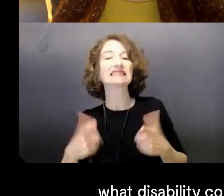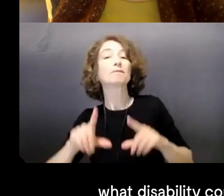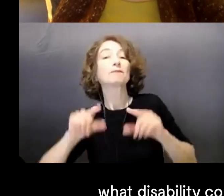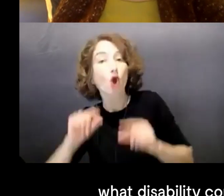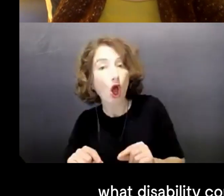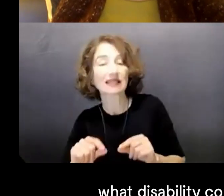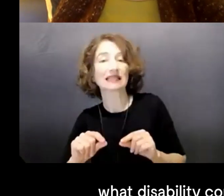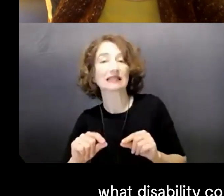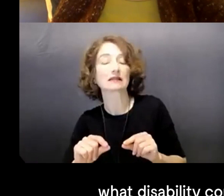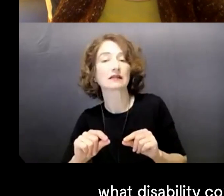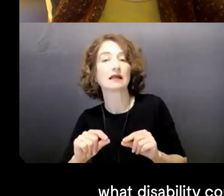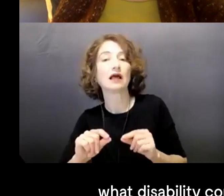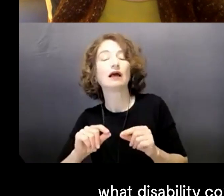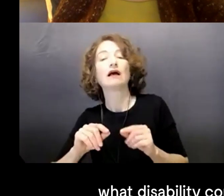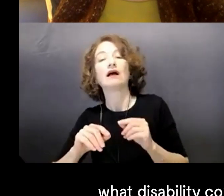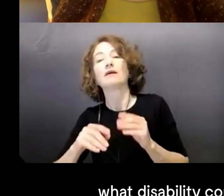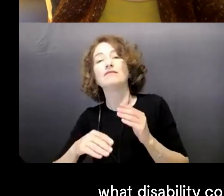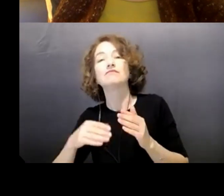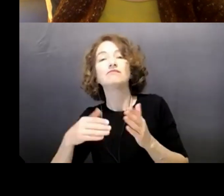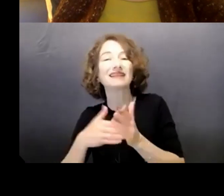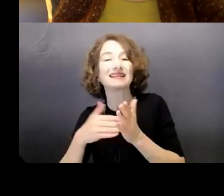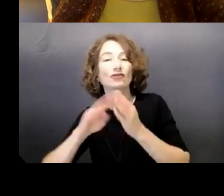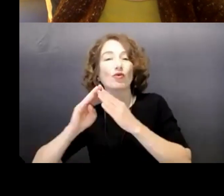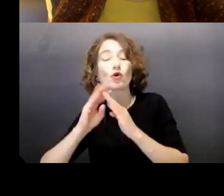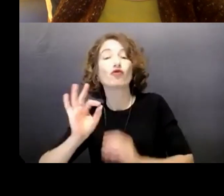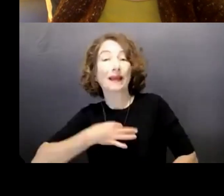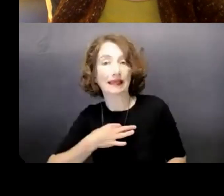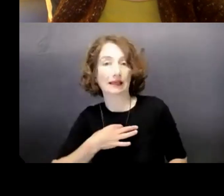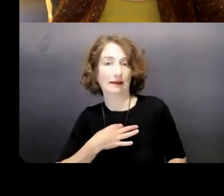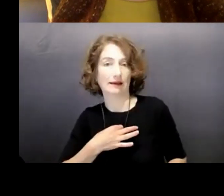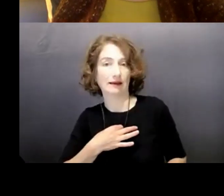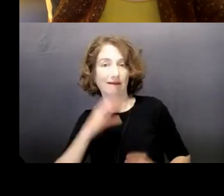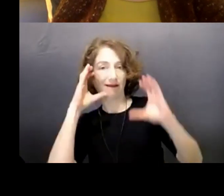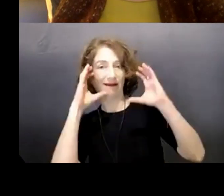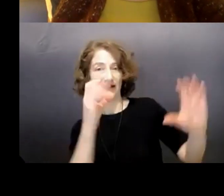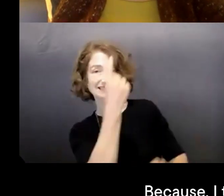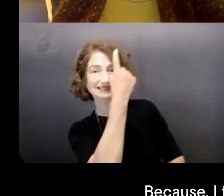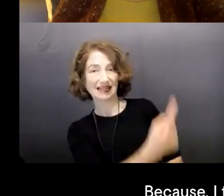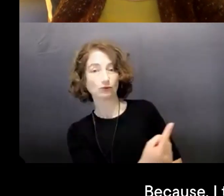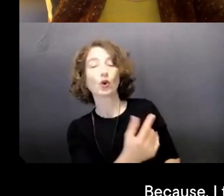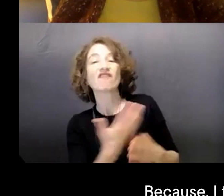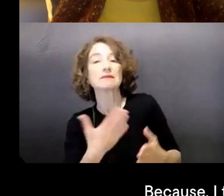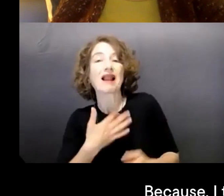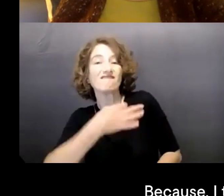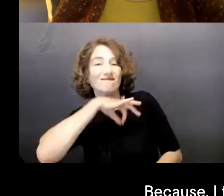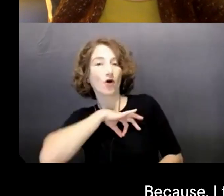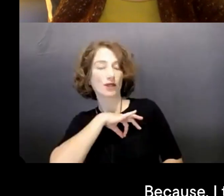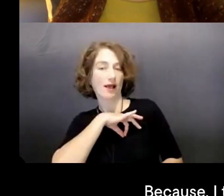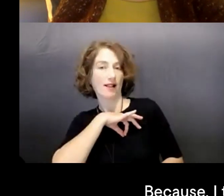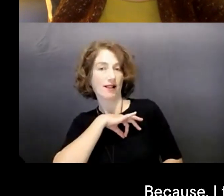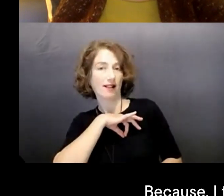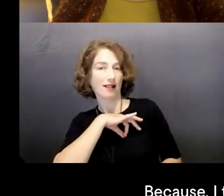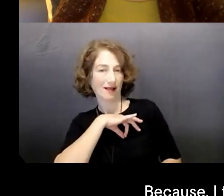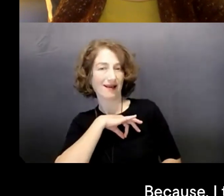might mean to me, and what I might also, how I might also benefit from that. Because I think that's something